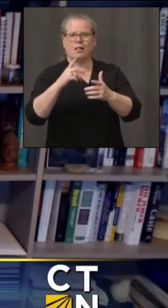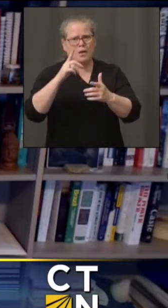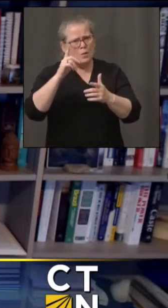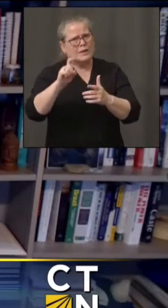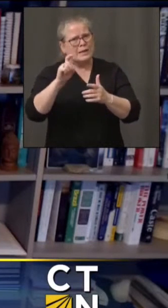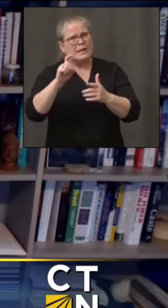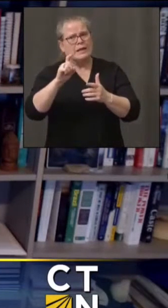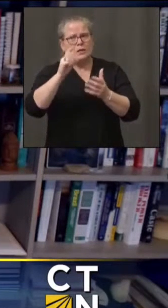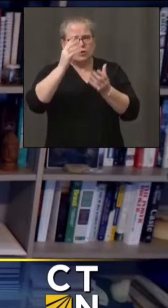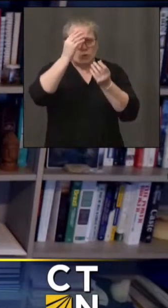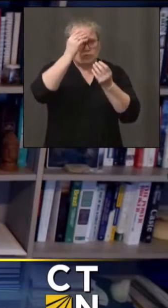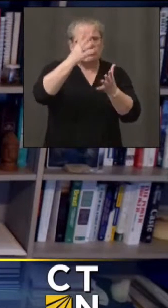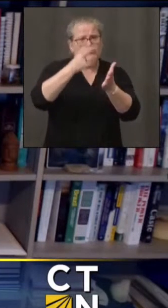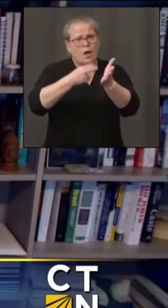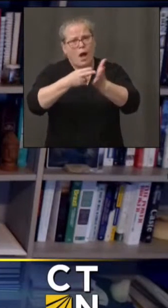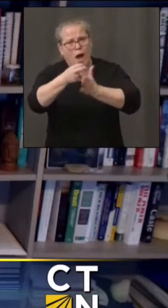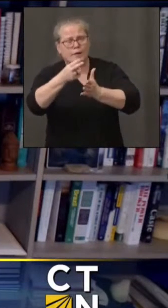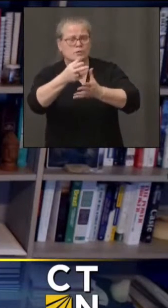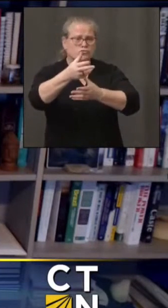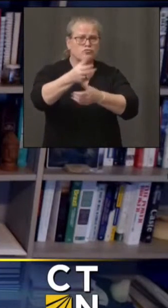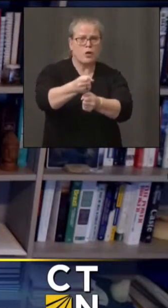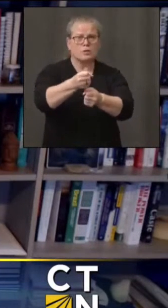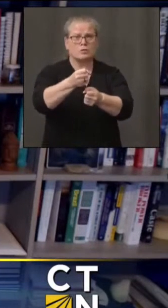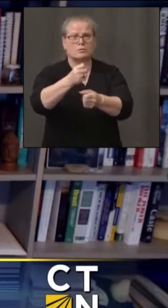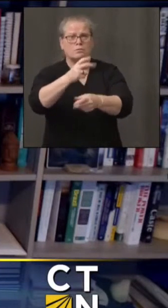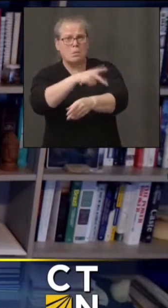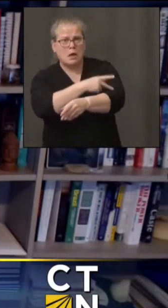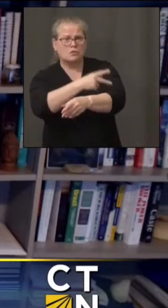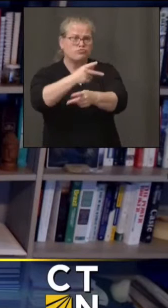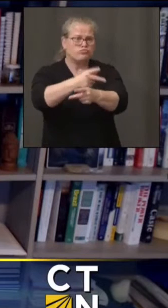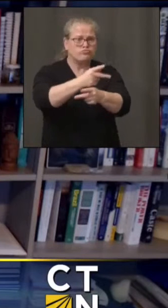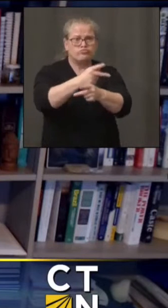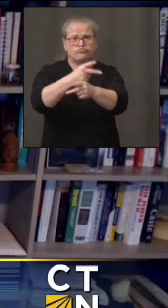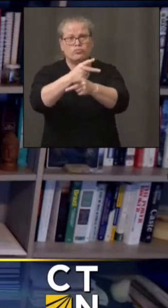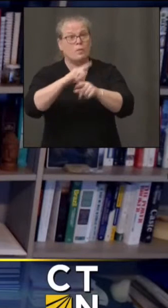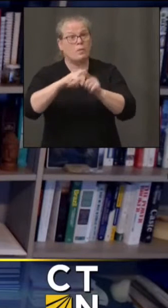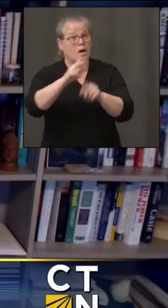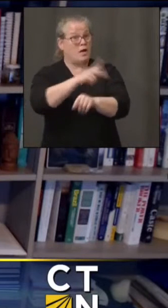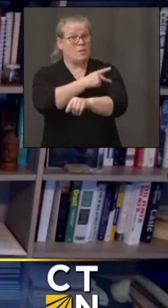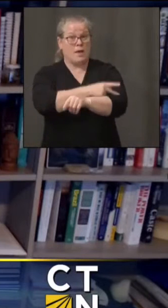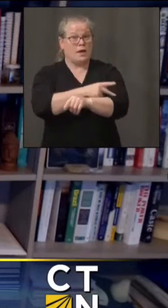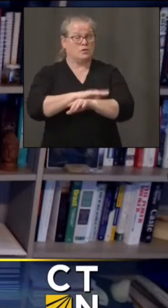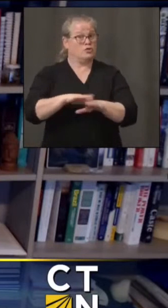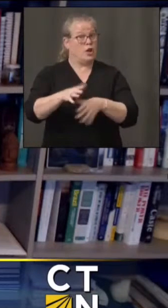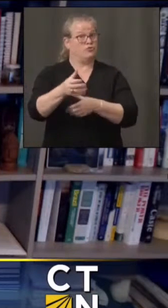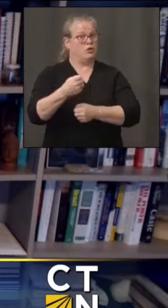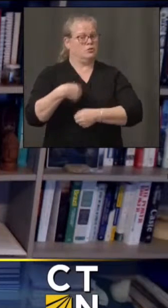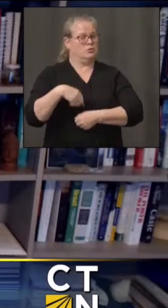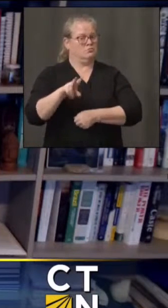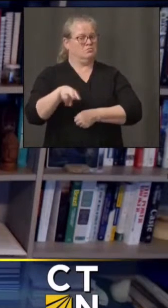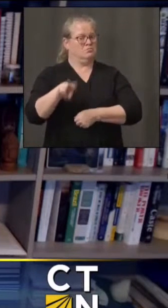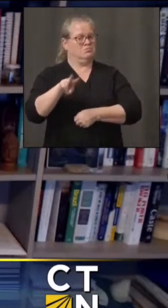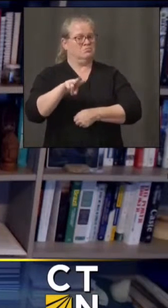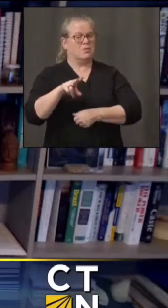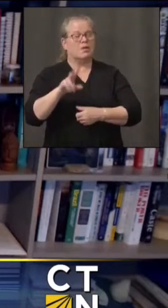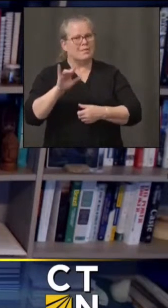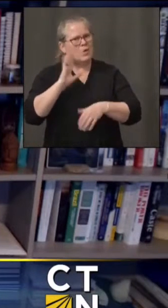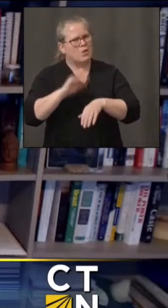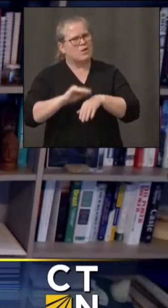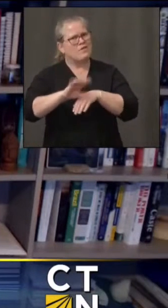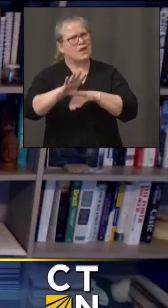patients. If that trust is undermined or eroded, that's what I can, that's kind of my overall